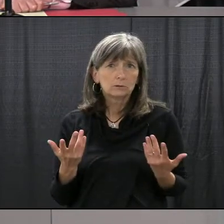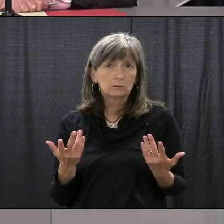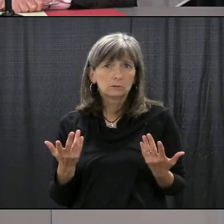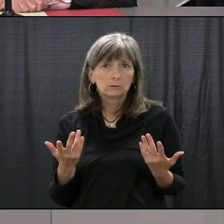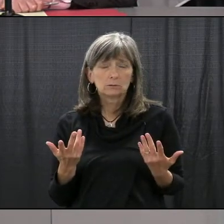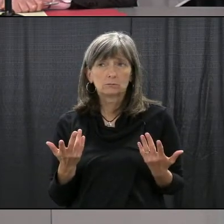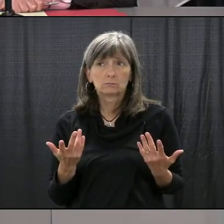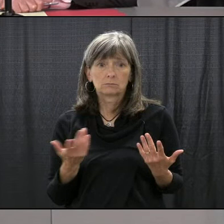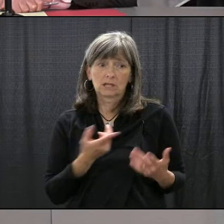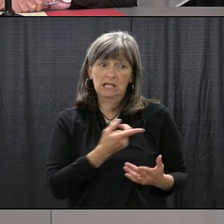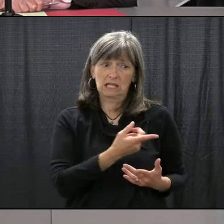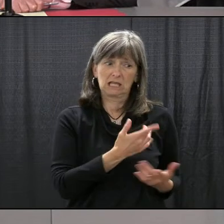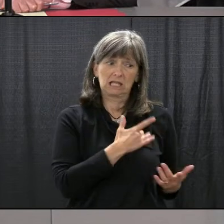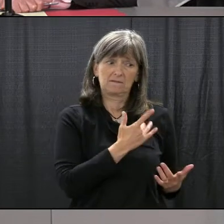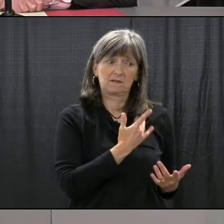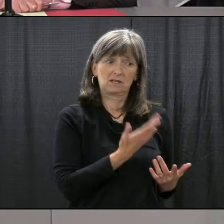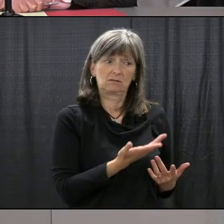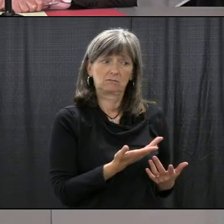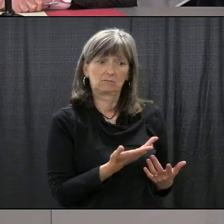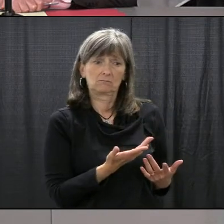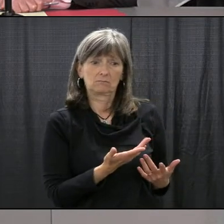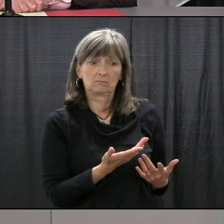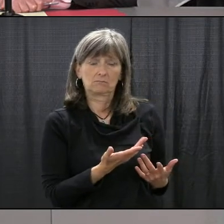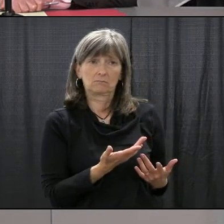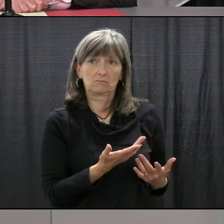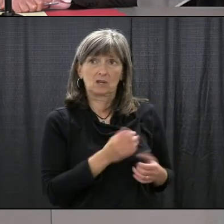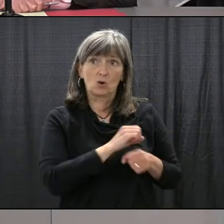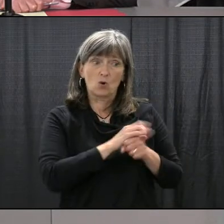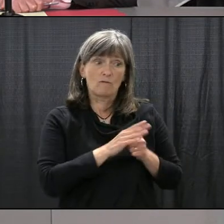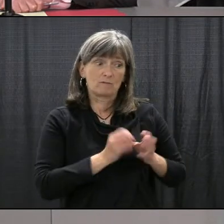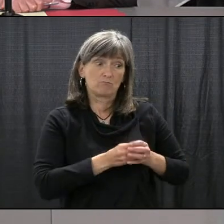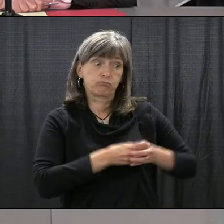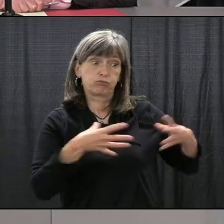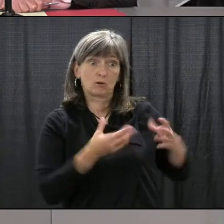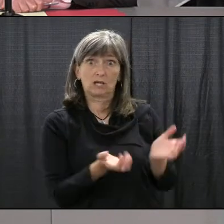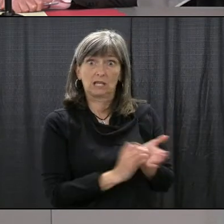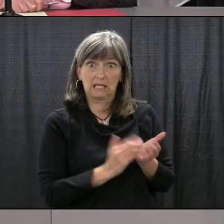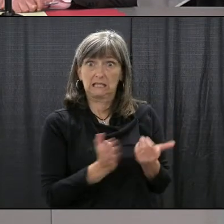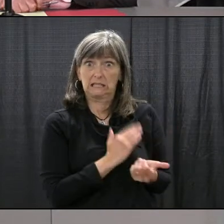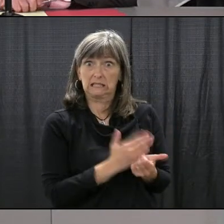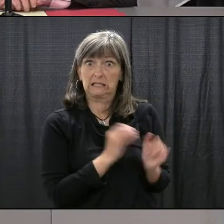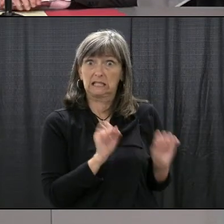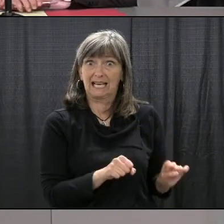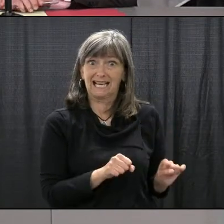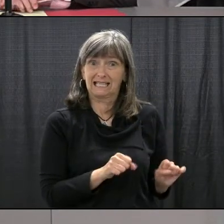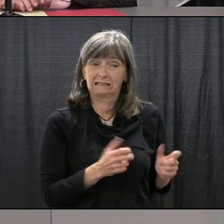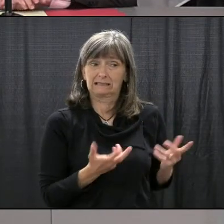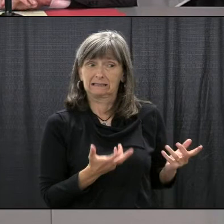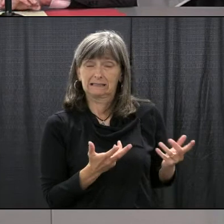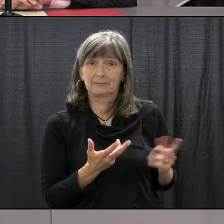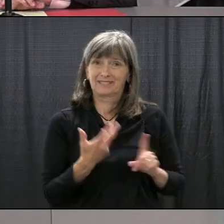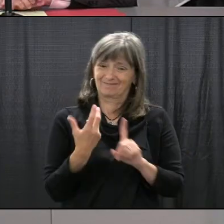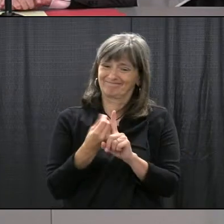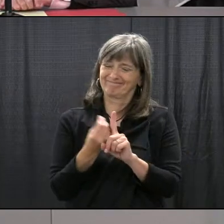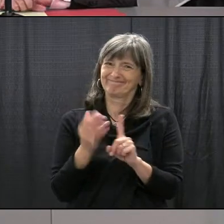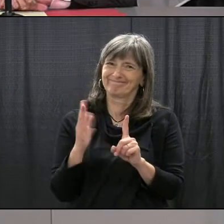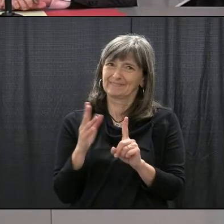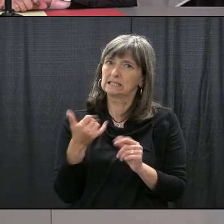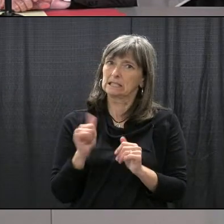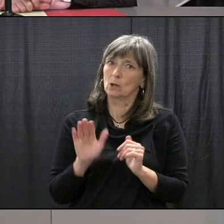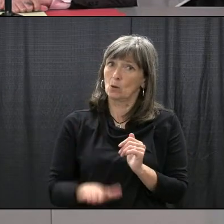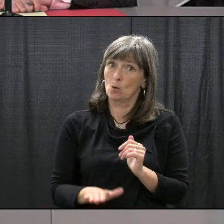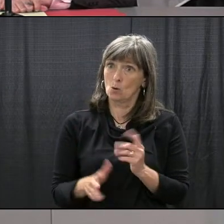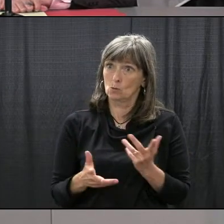easily sent into overdrive again with not quite enough people vaccinated?